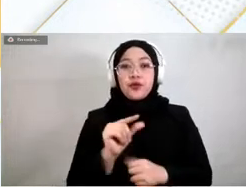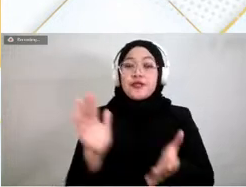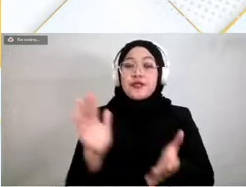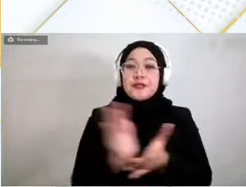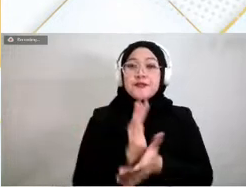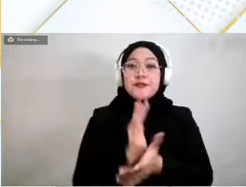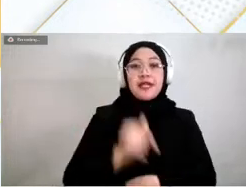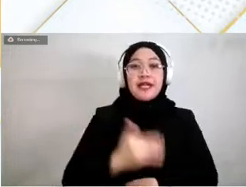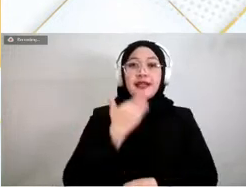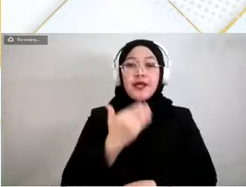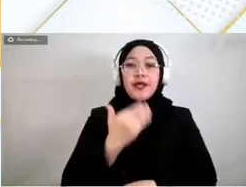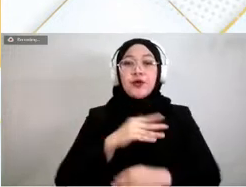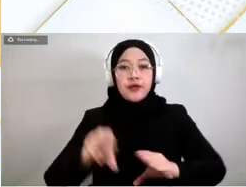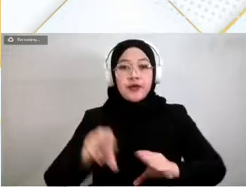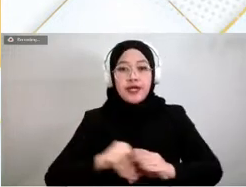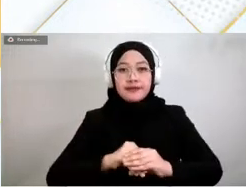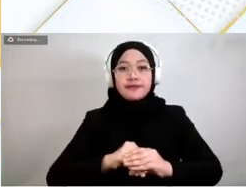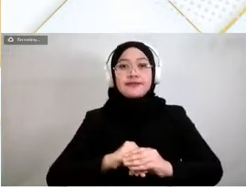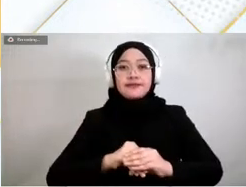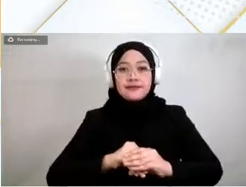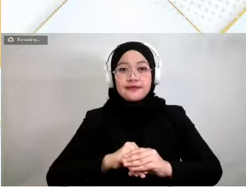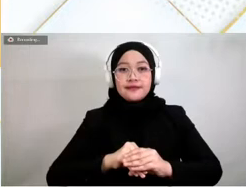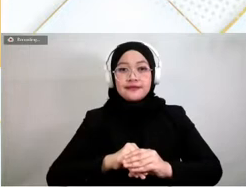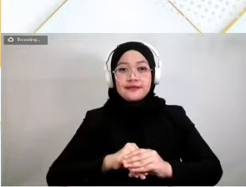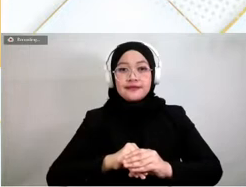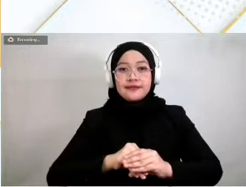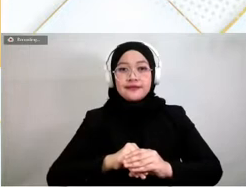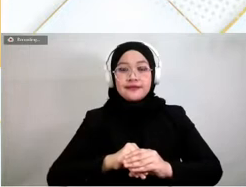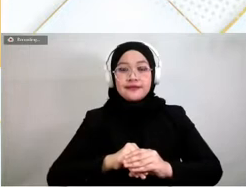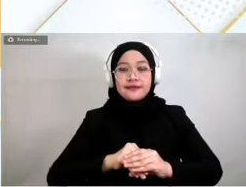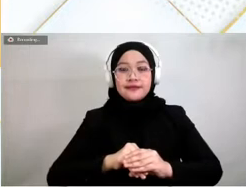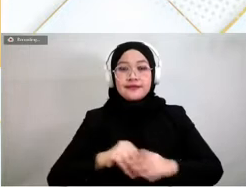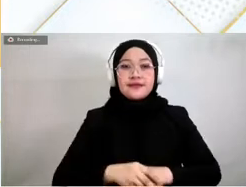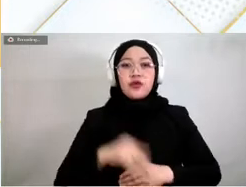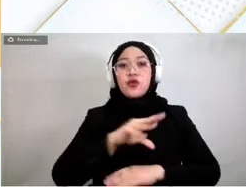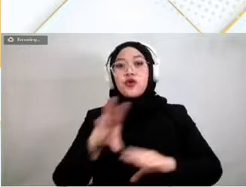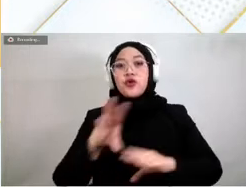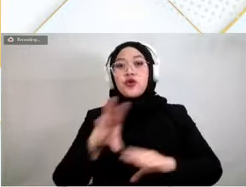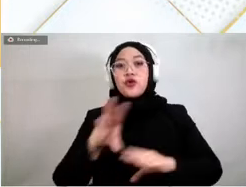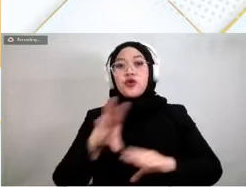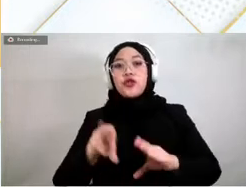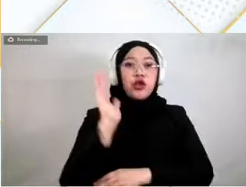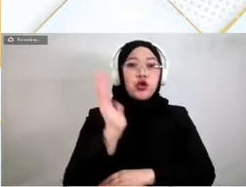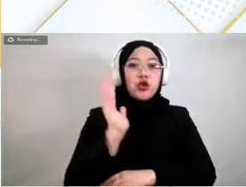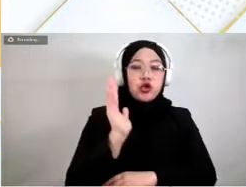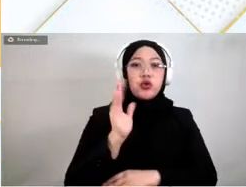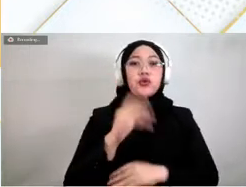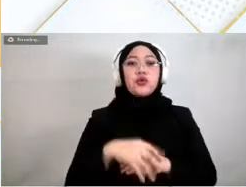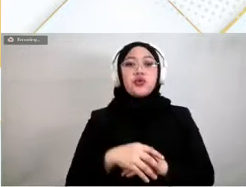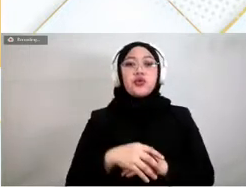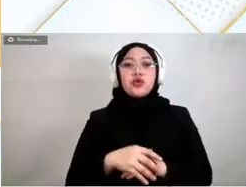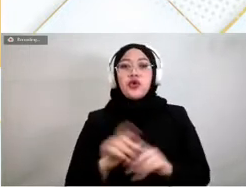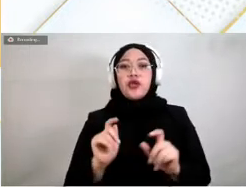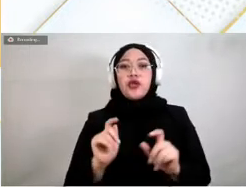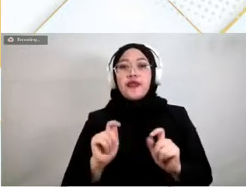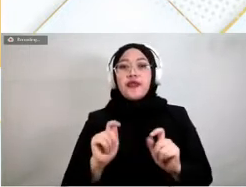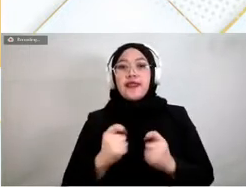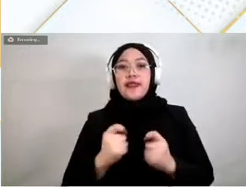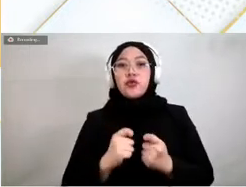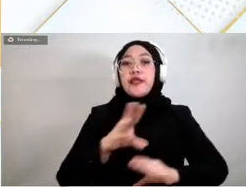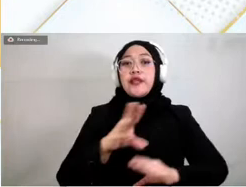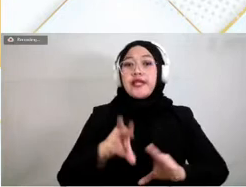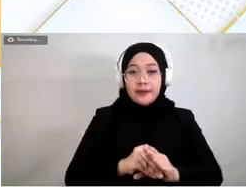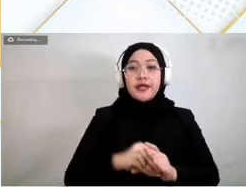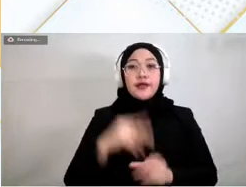to participate in this what we may call talk show series on the theme contributions to